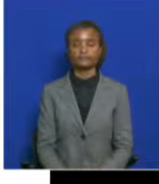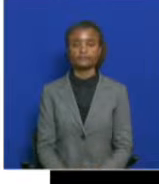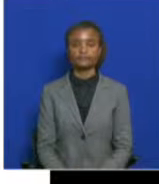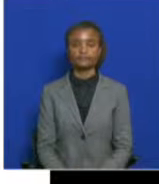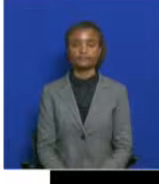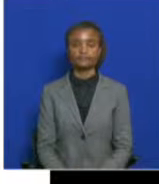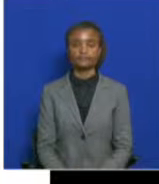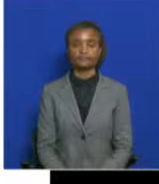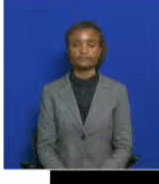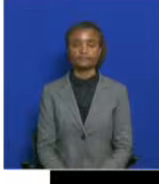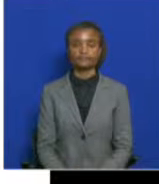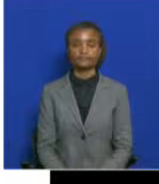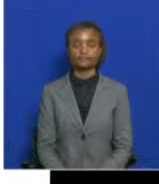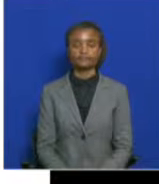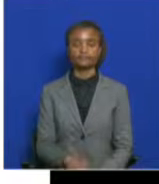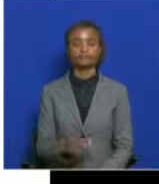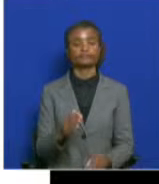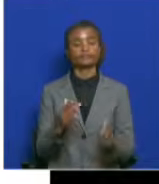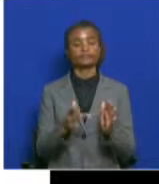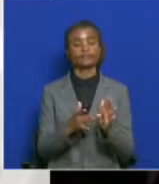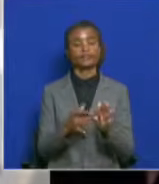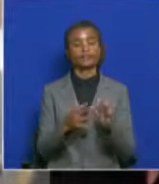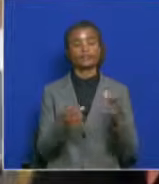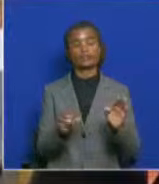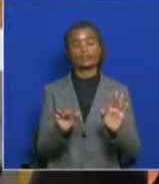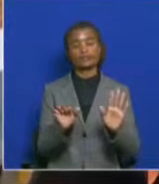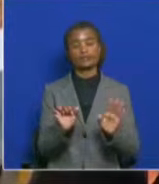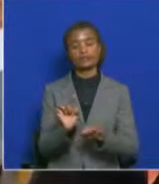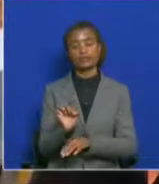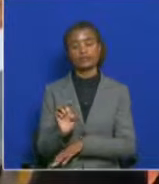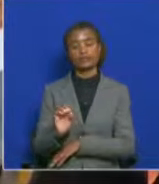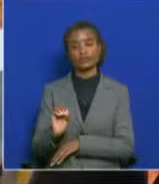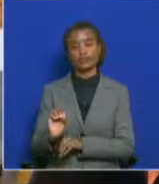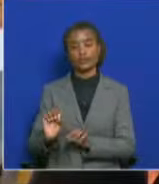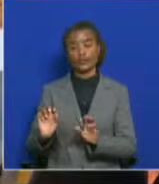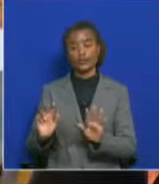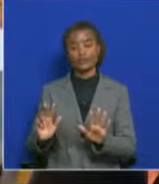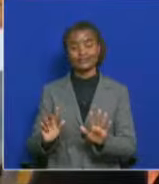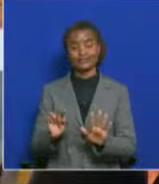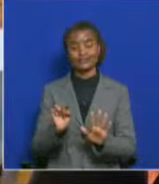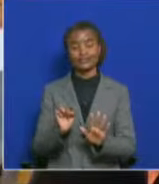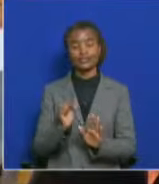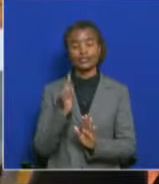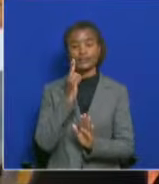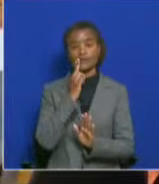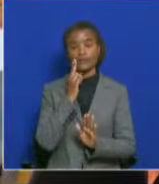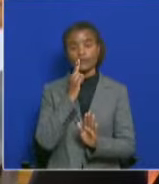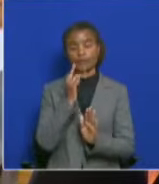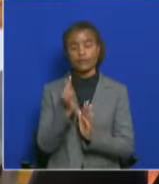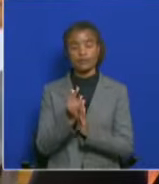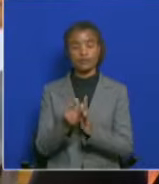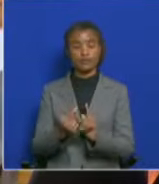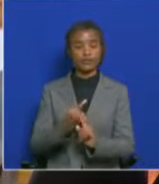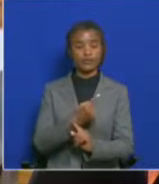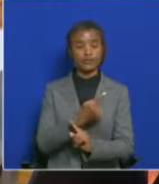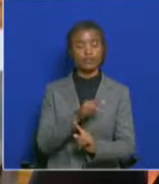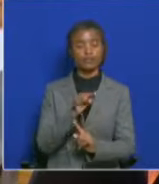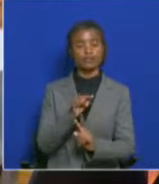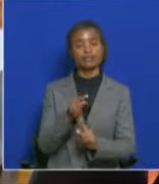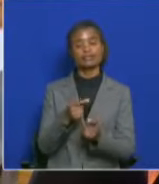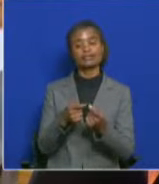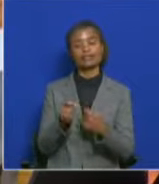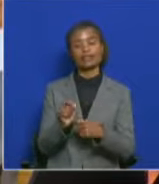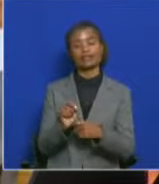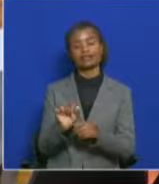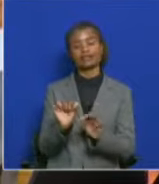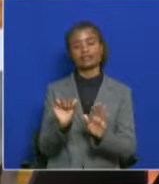on page 6108, he says illegal cigarettes are being sold for just 6 rand per pack, a fraction of the minimum